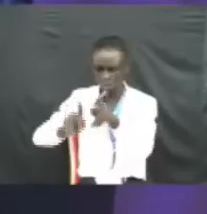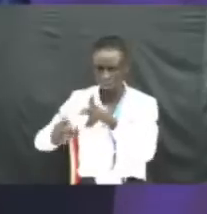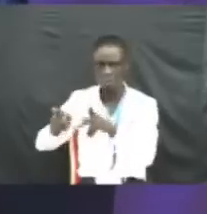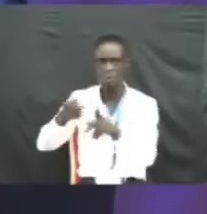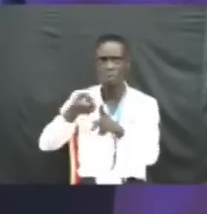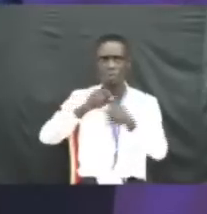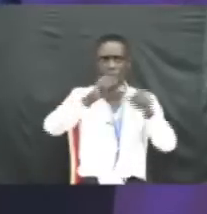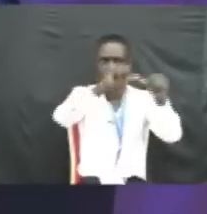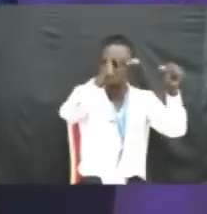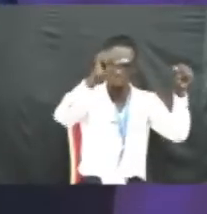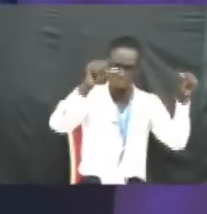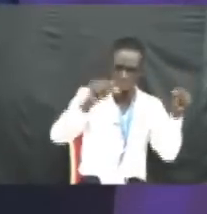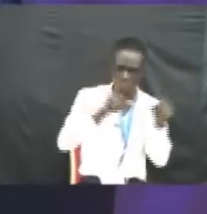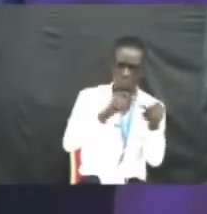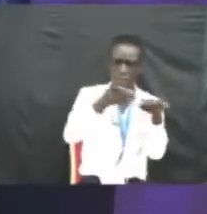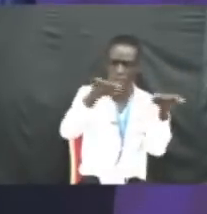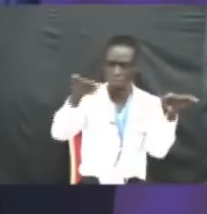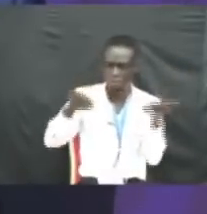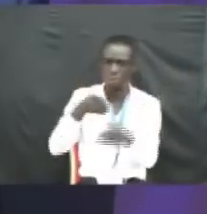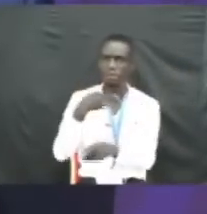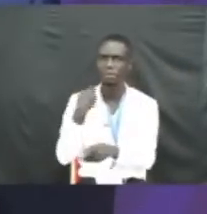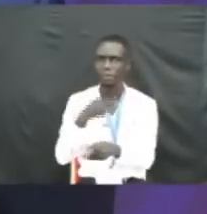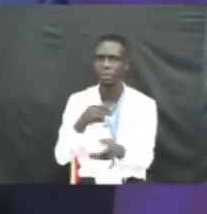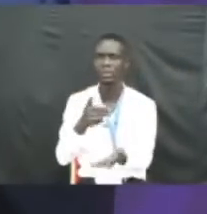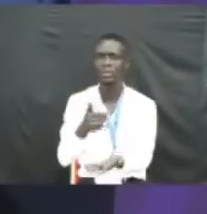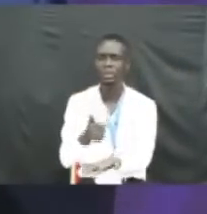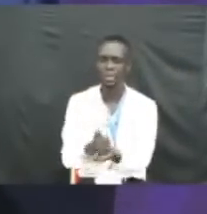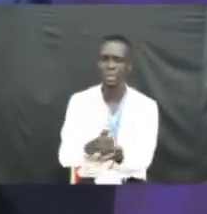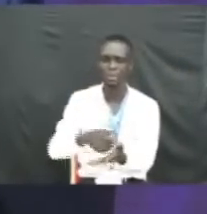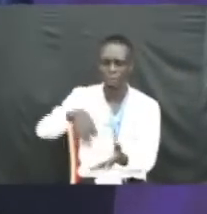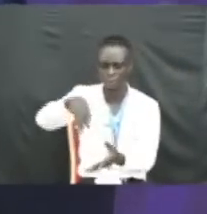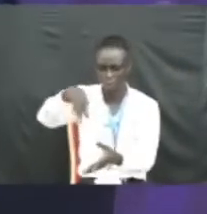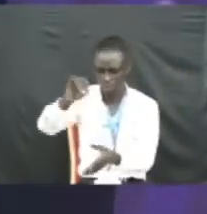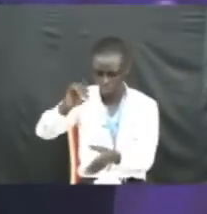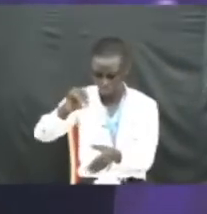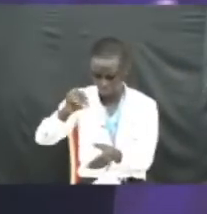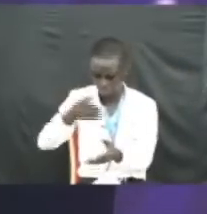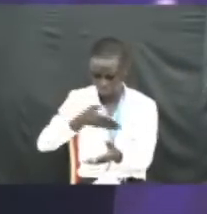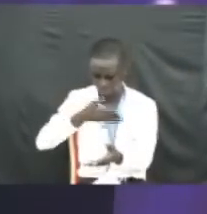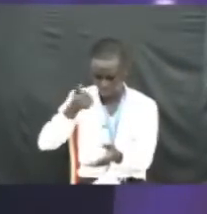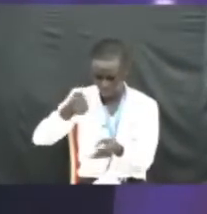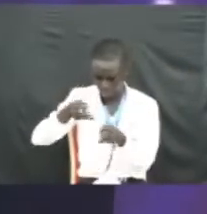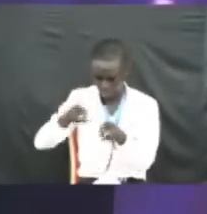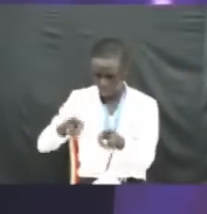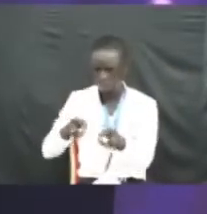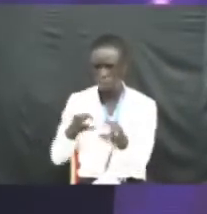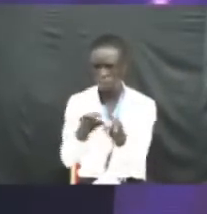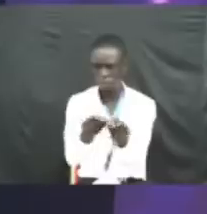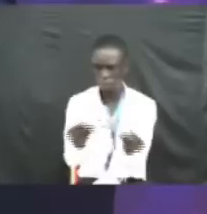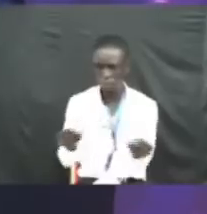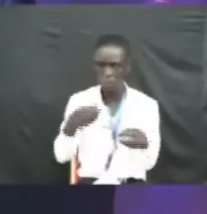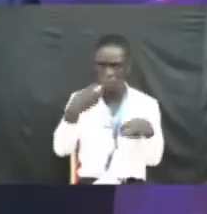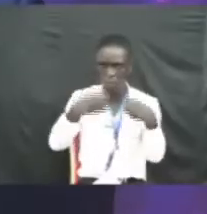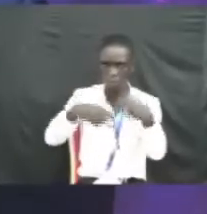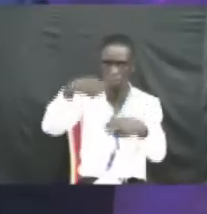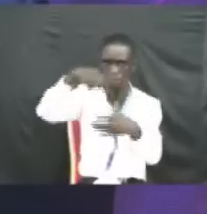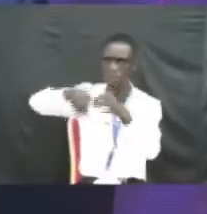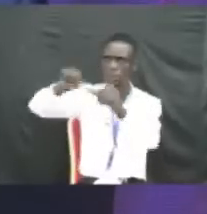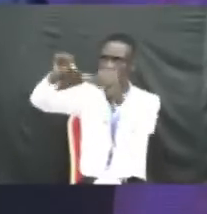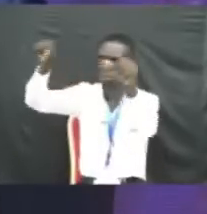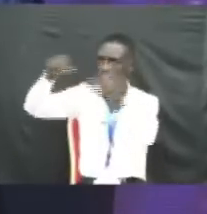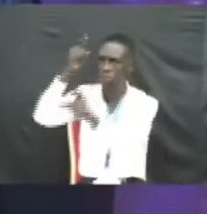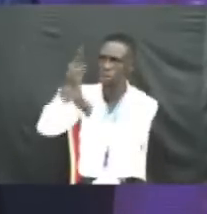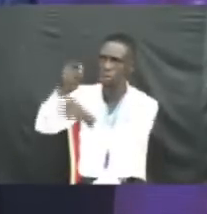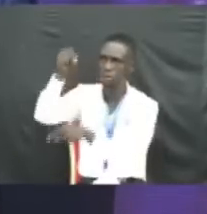area heads and district ministers to deise measures to tackle these challenges in their respective jurisdictions.